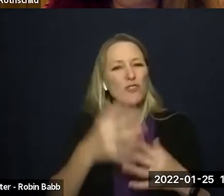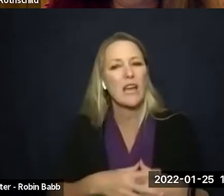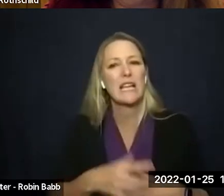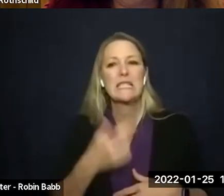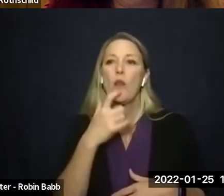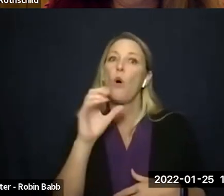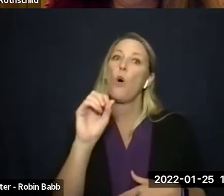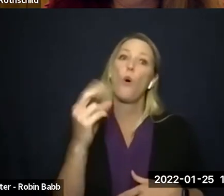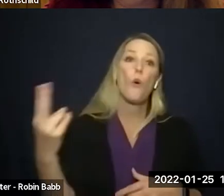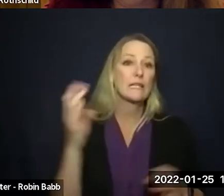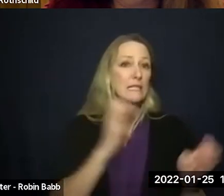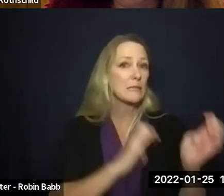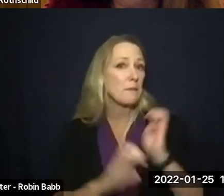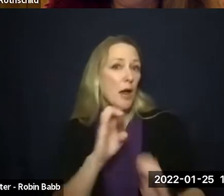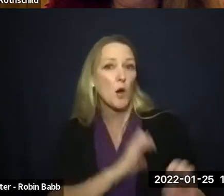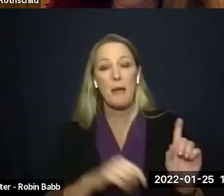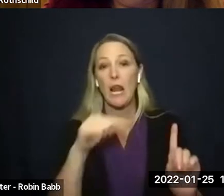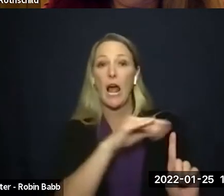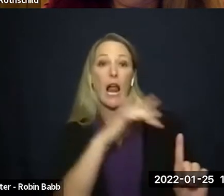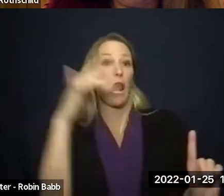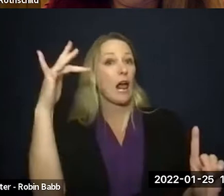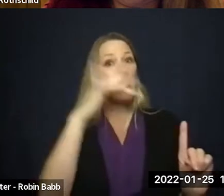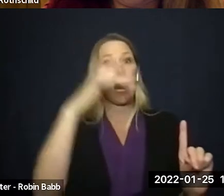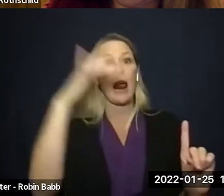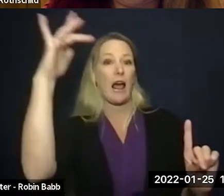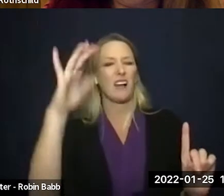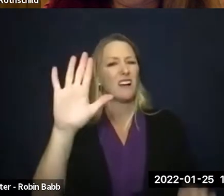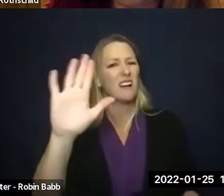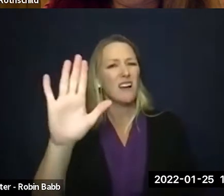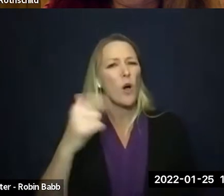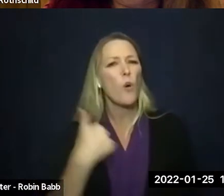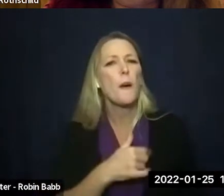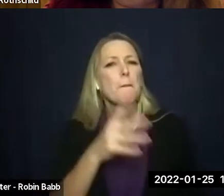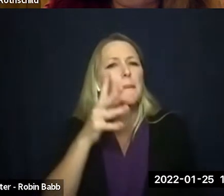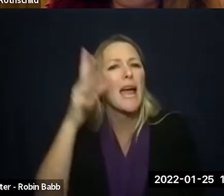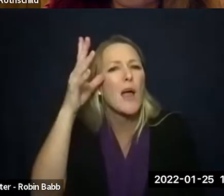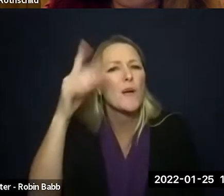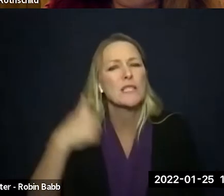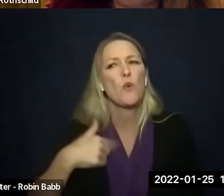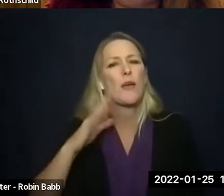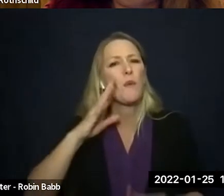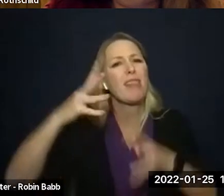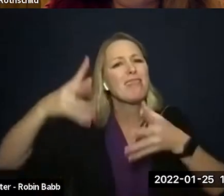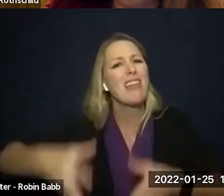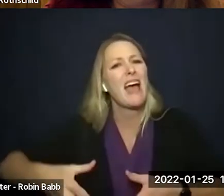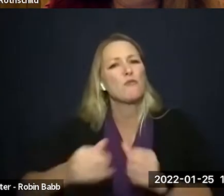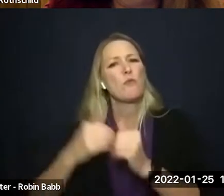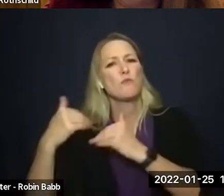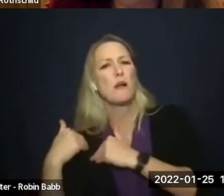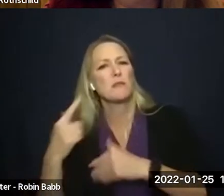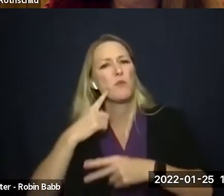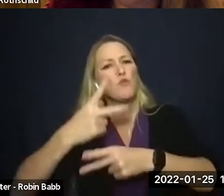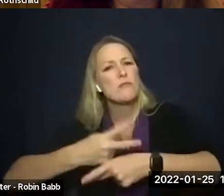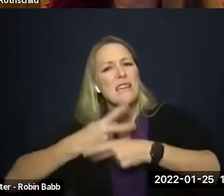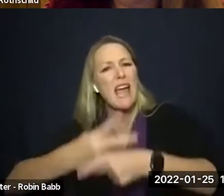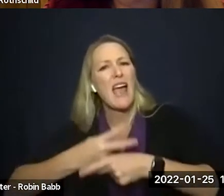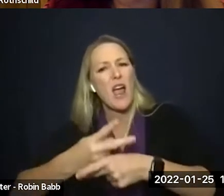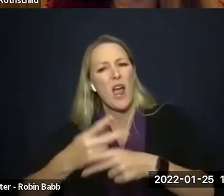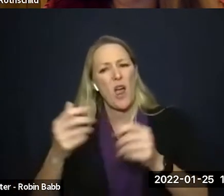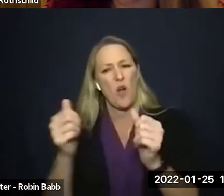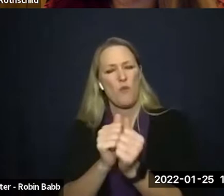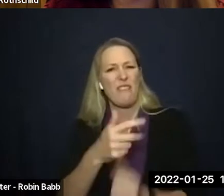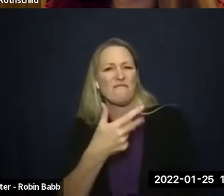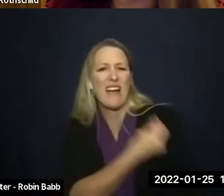vaccine and we are the parents we are going to be left with the burden of caring for a vaccine-injured